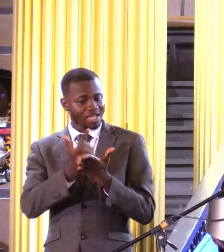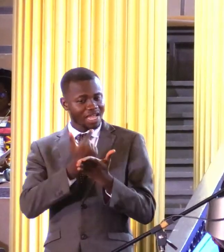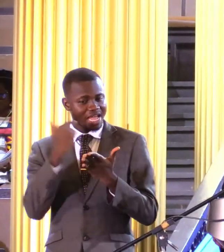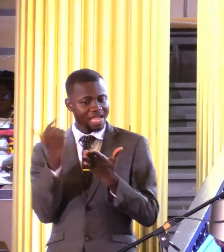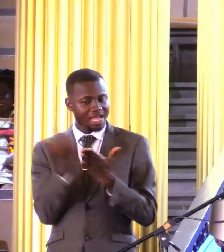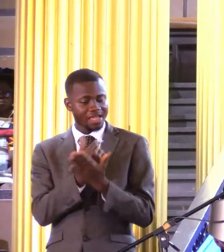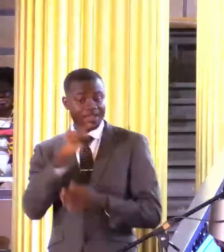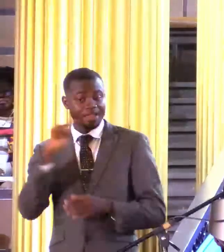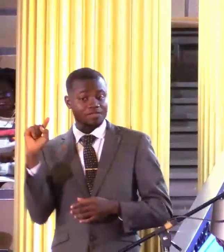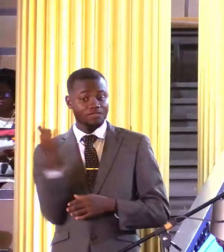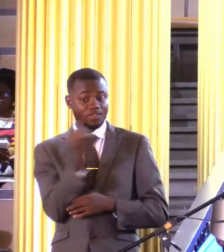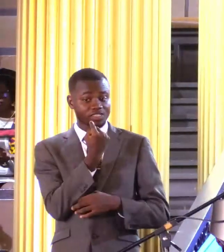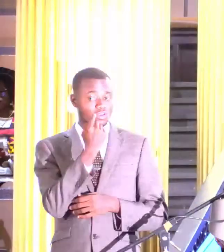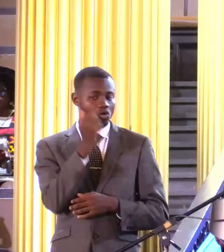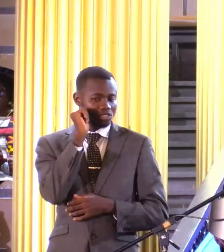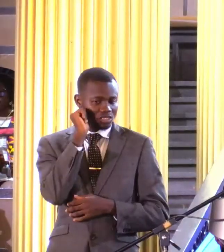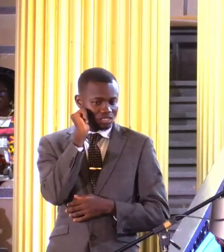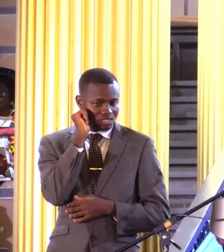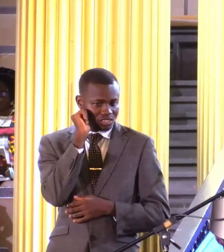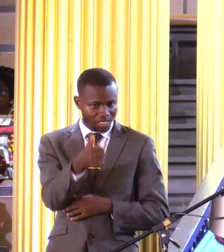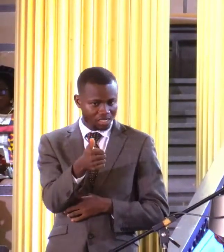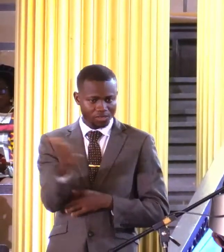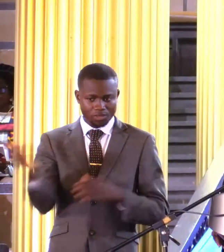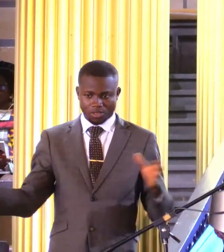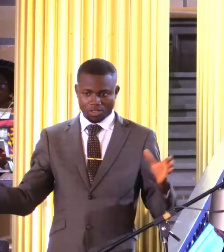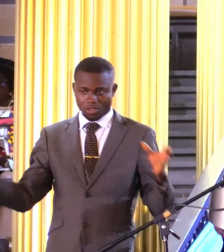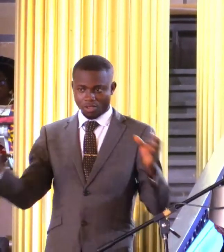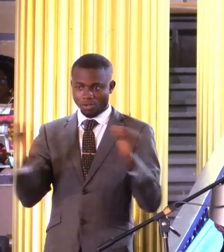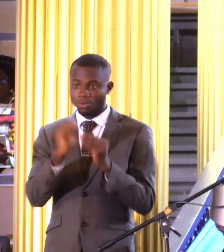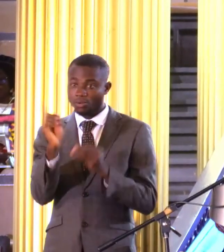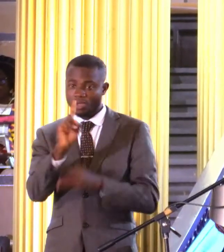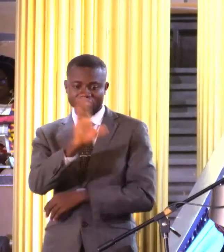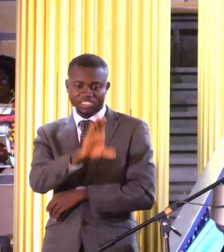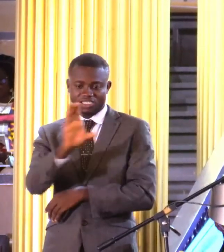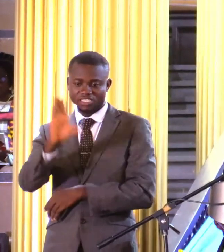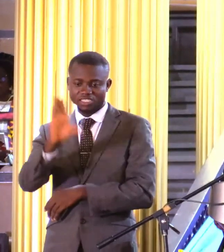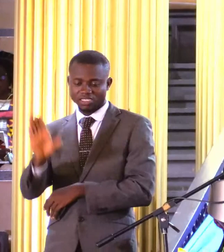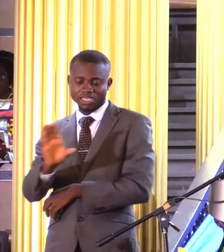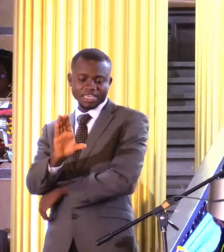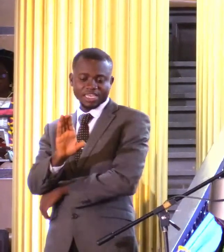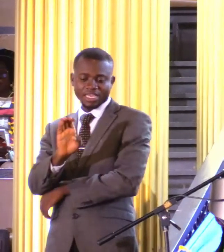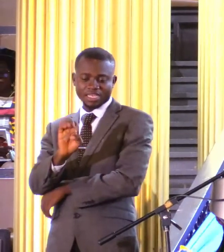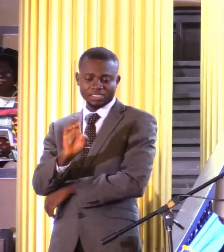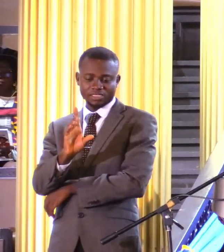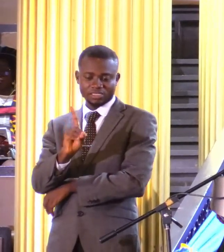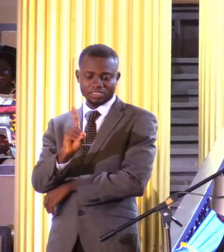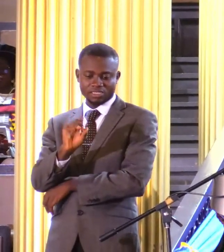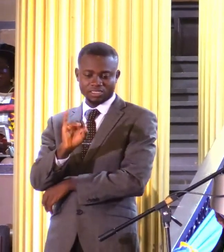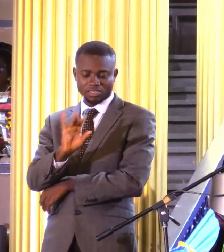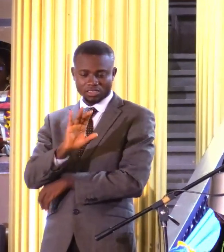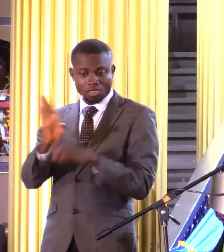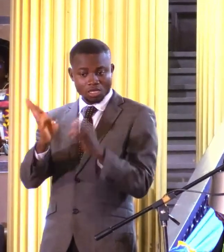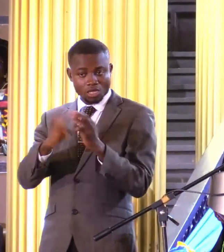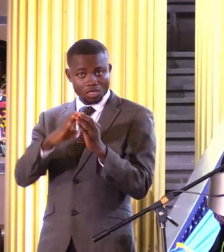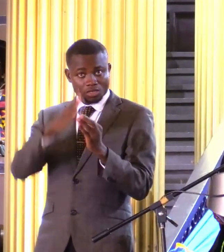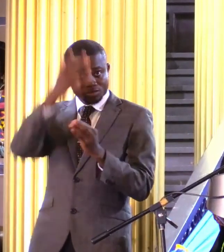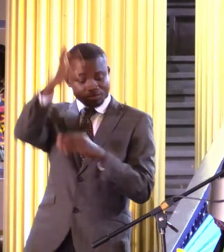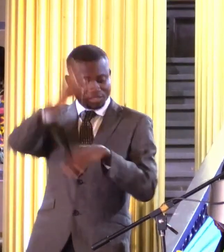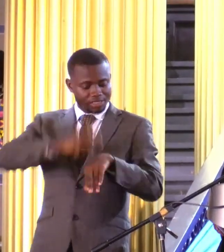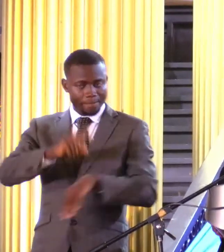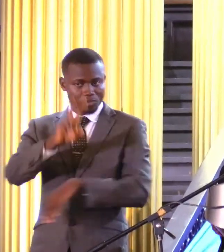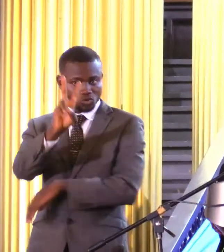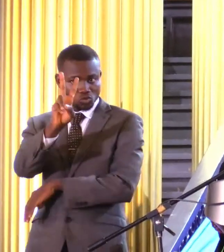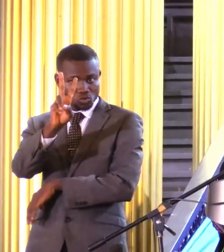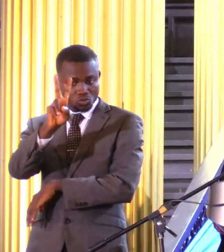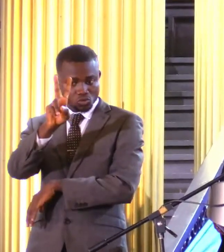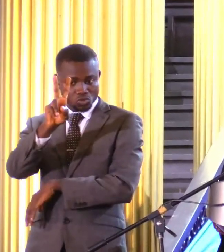The first is tomorrow. We'll be converging at the City Conference Center at 2 p.m. Before then, there would be